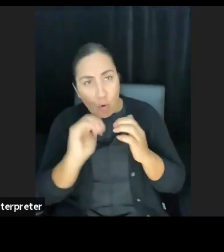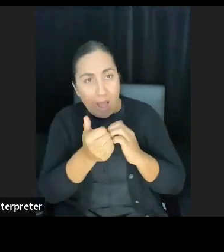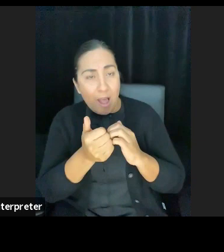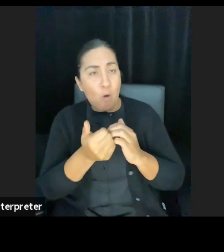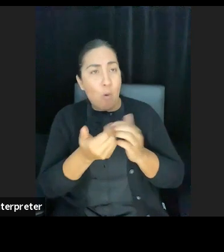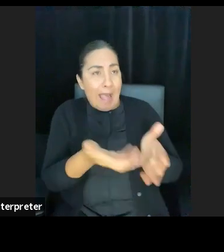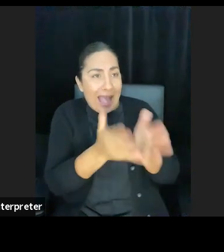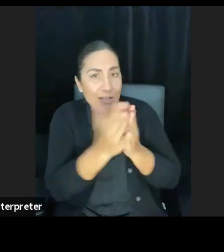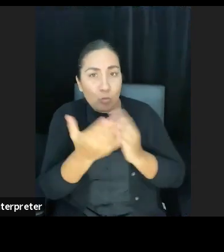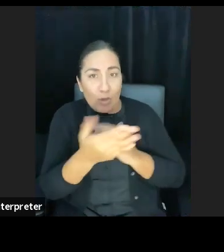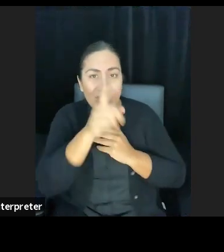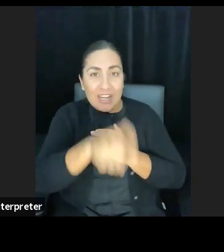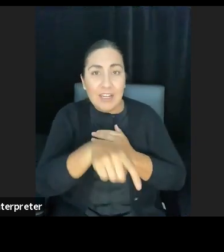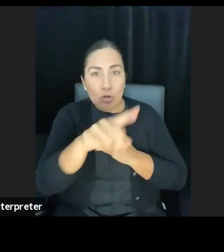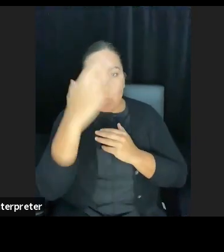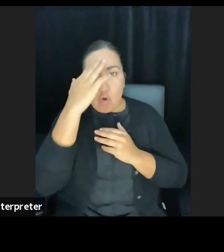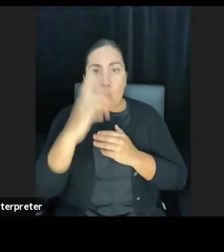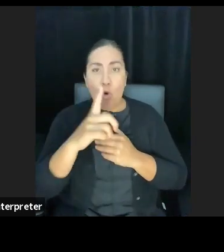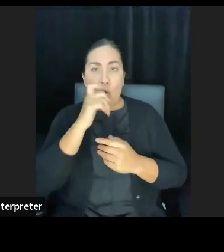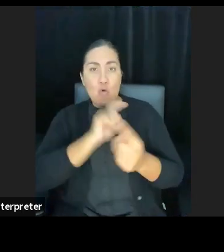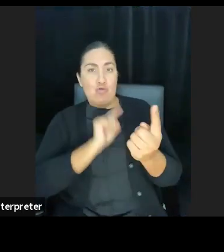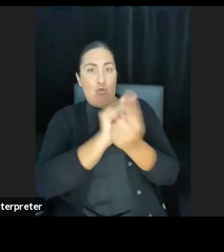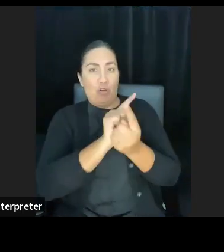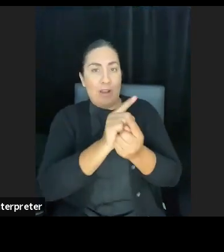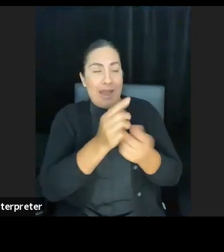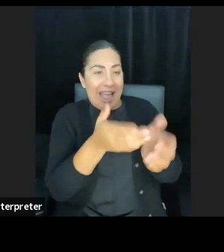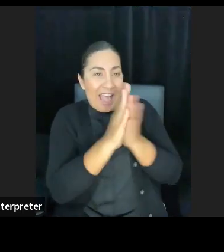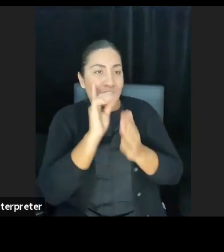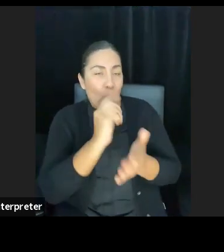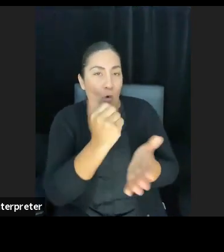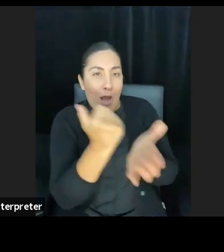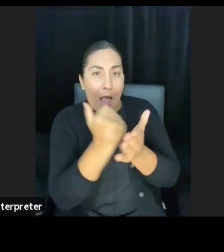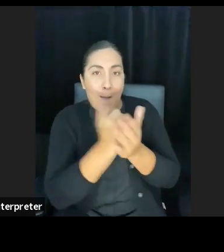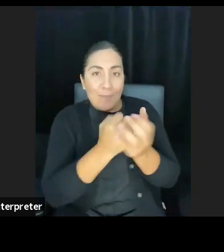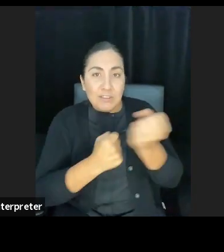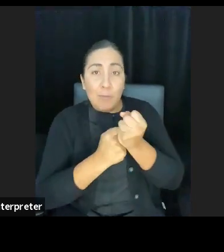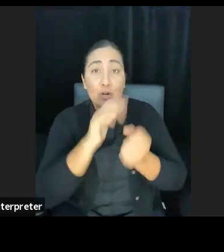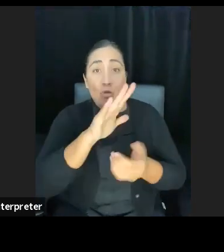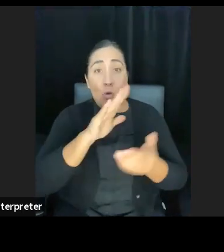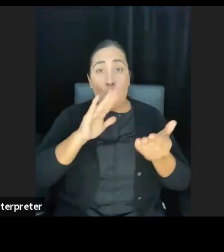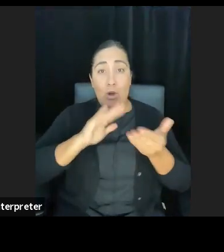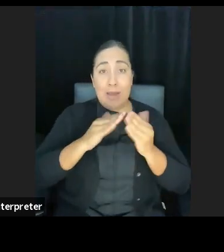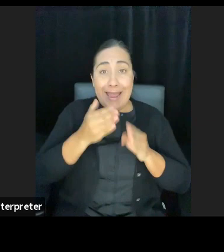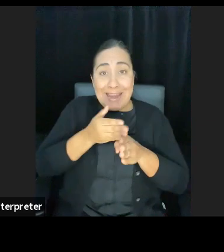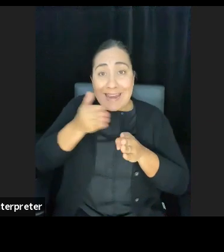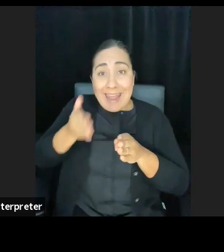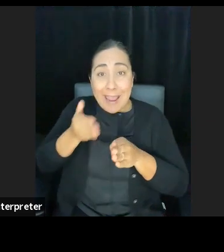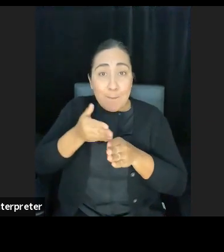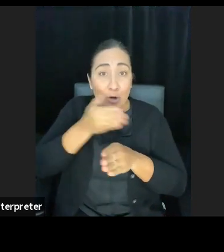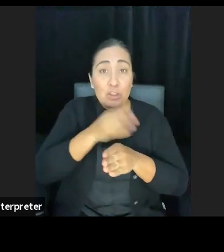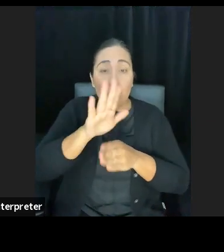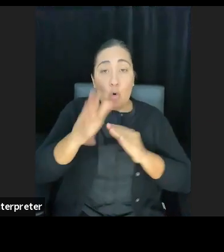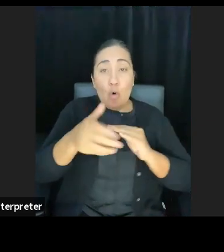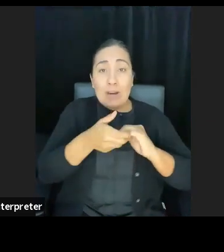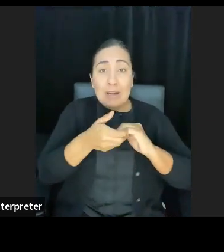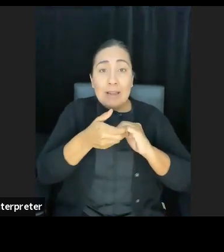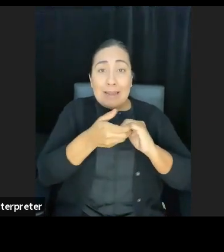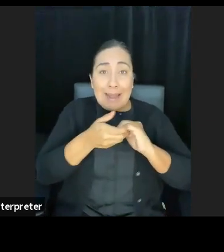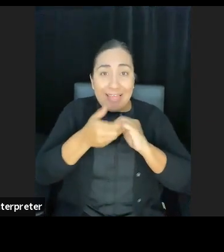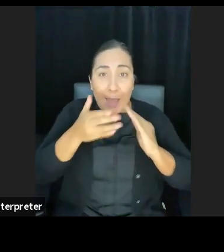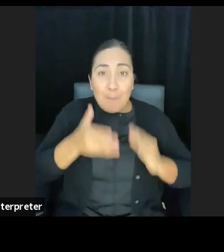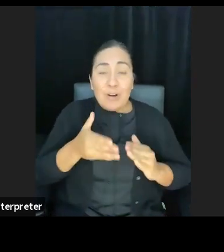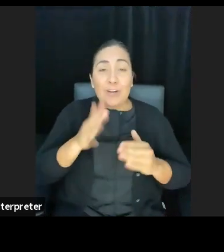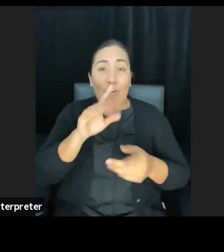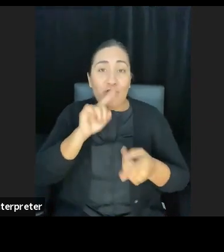ask for help or support. They are your neighbors, your collaborators, your friends. and watching my friends across the country step up and